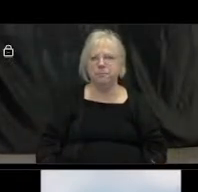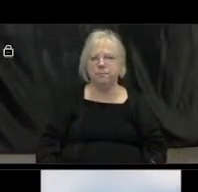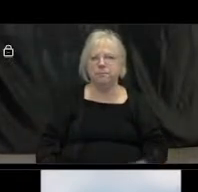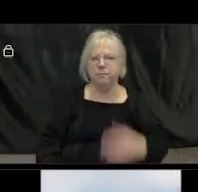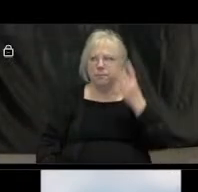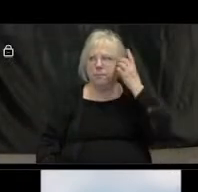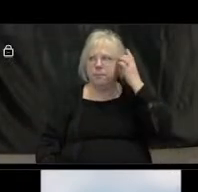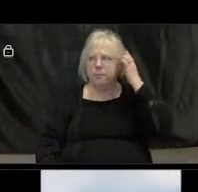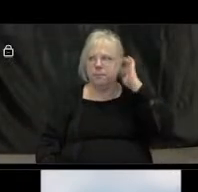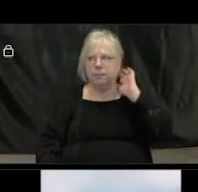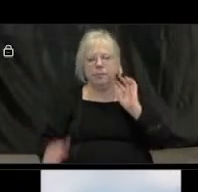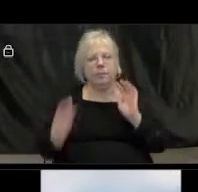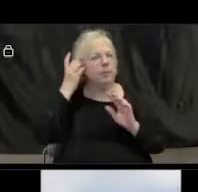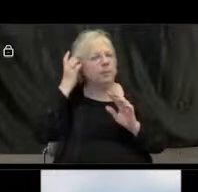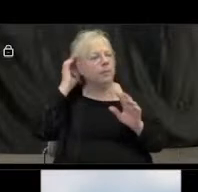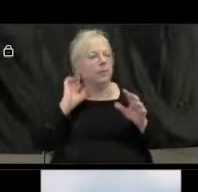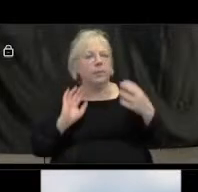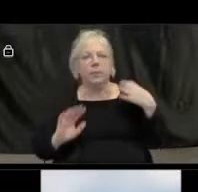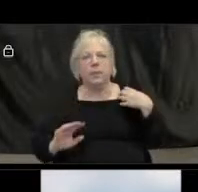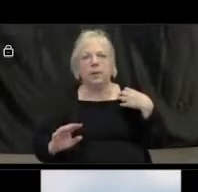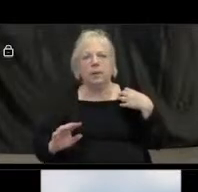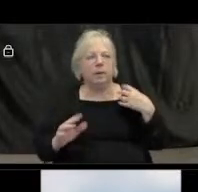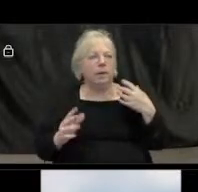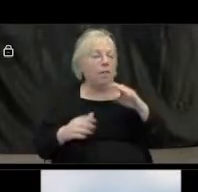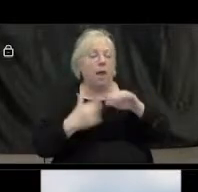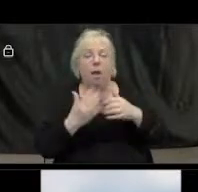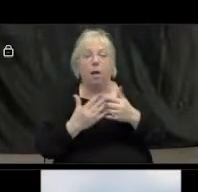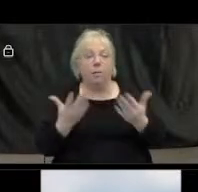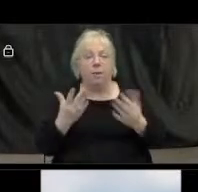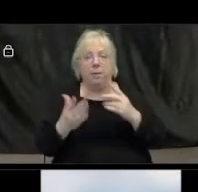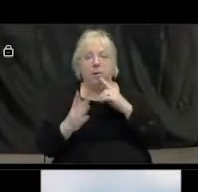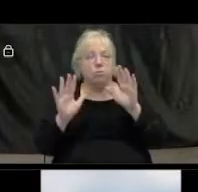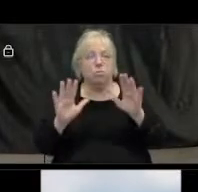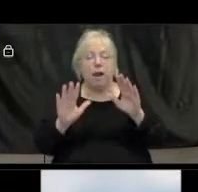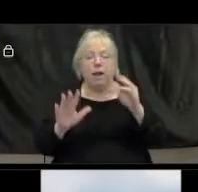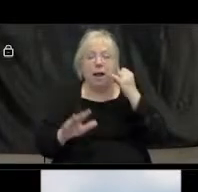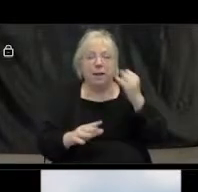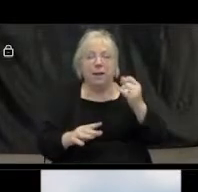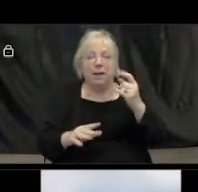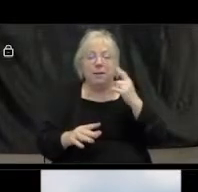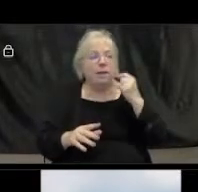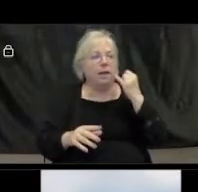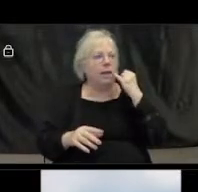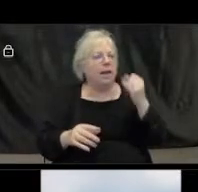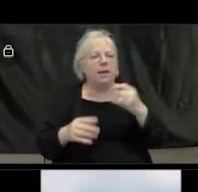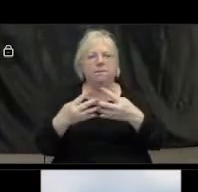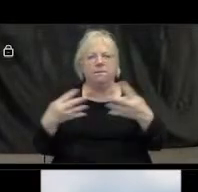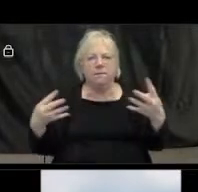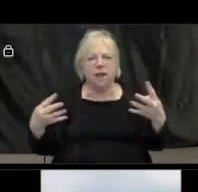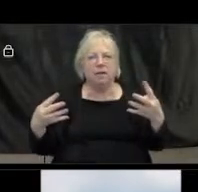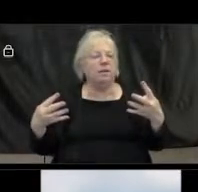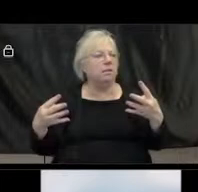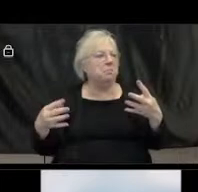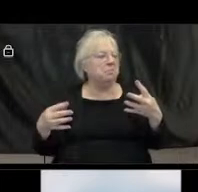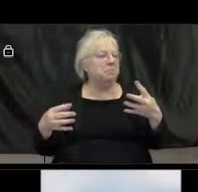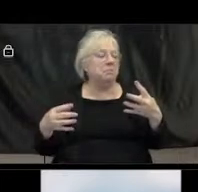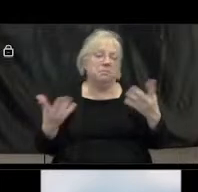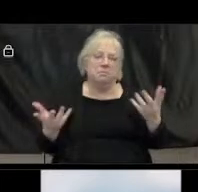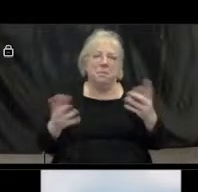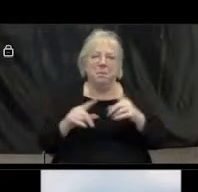Yeah, Mr. Chair, I would just clarify, I mean, they all may be great ideas. I think the idea of the fence is, but again, at